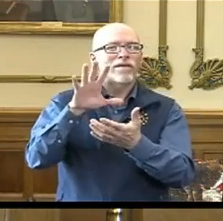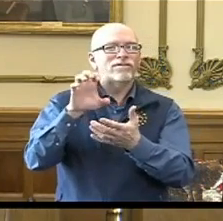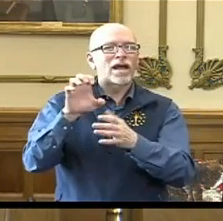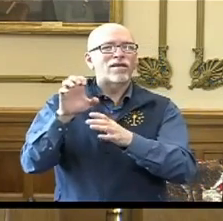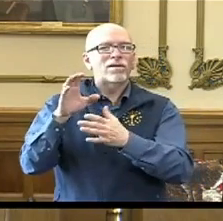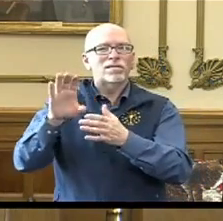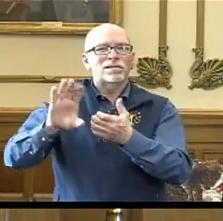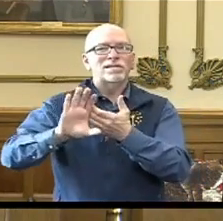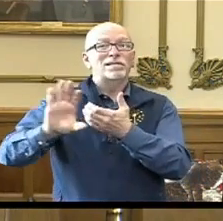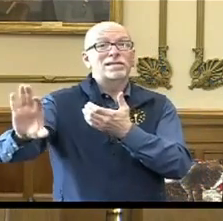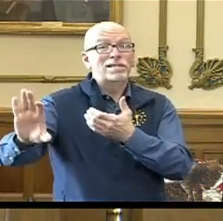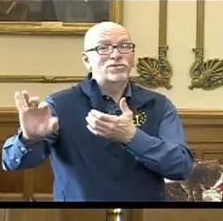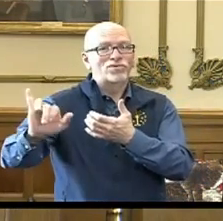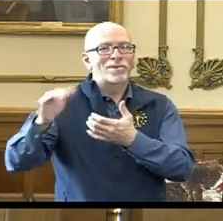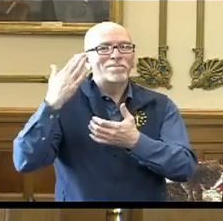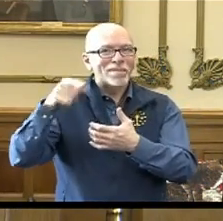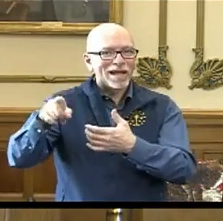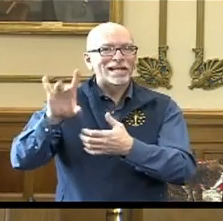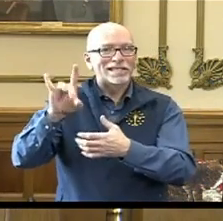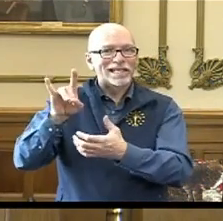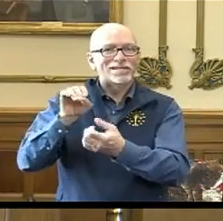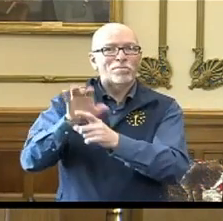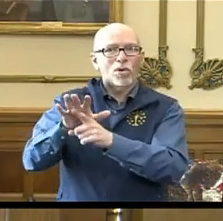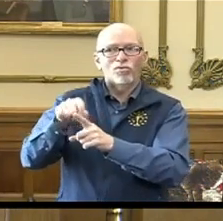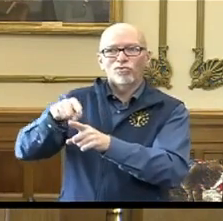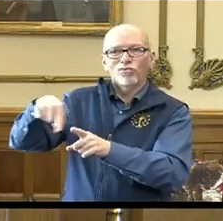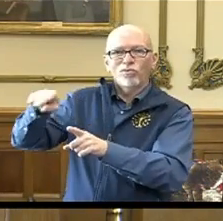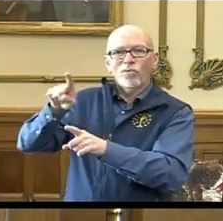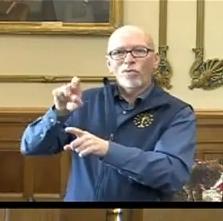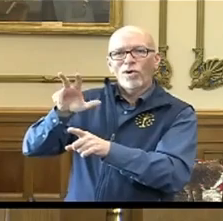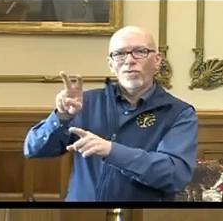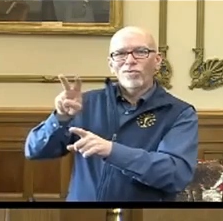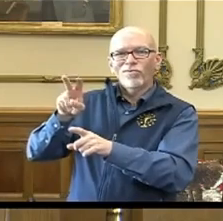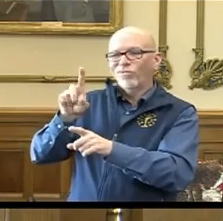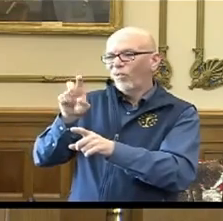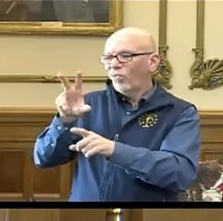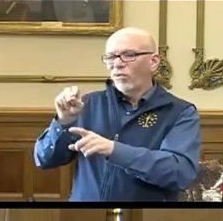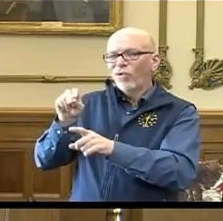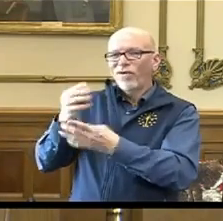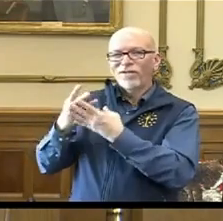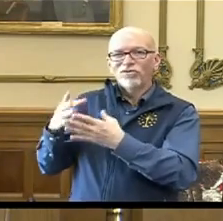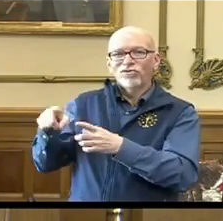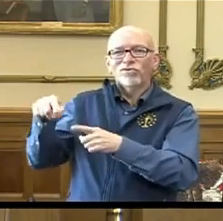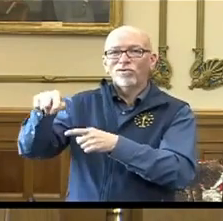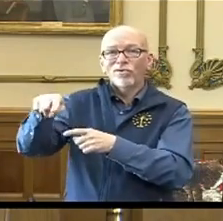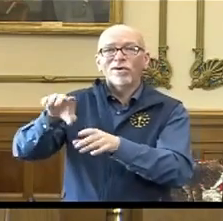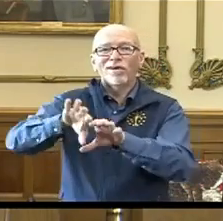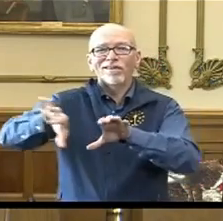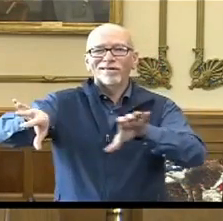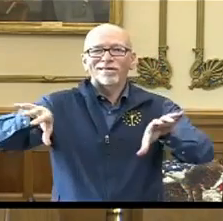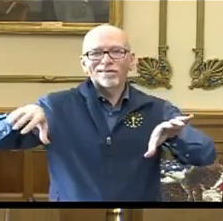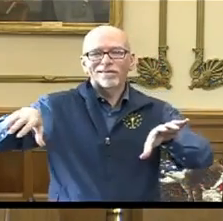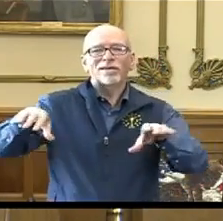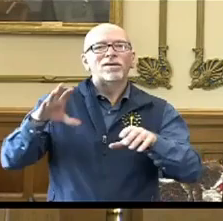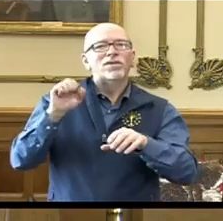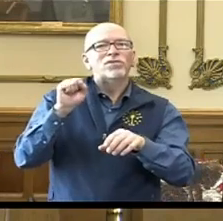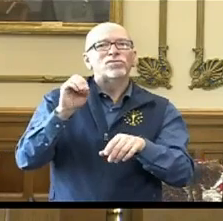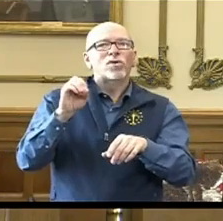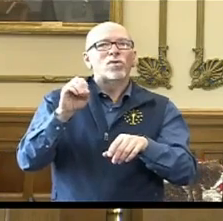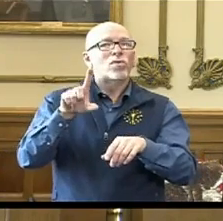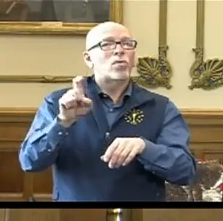because they have been exposed to those other 130 offenders. But again, it's a question